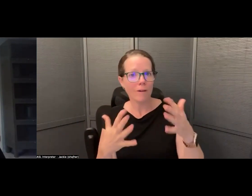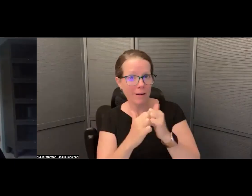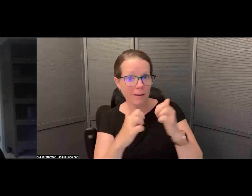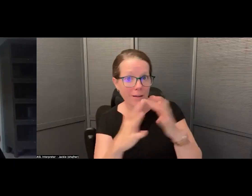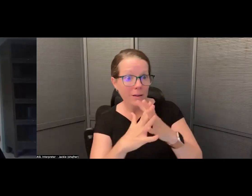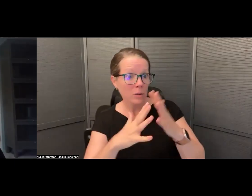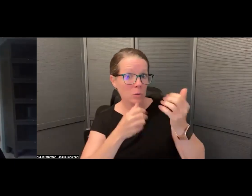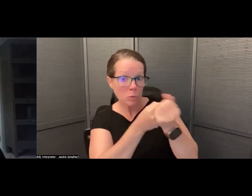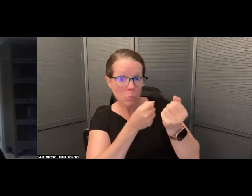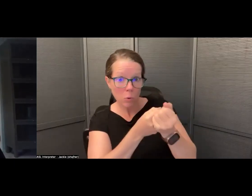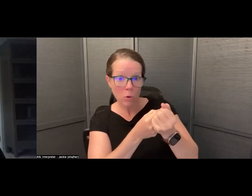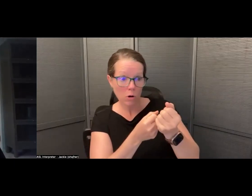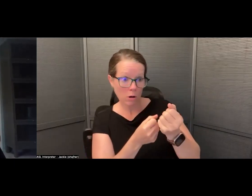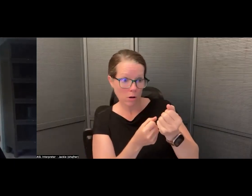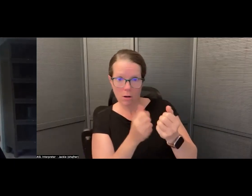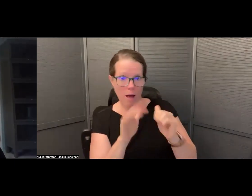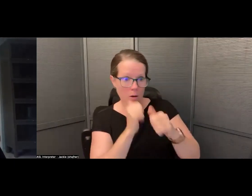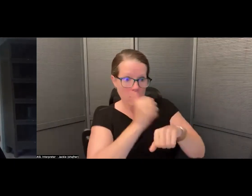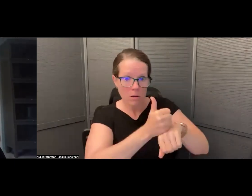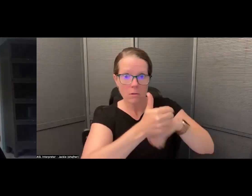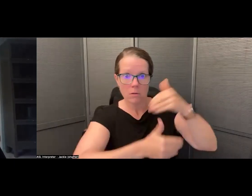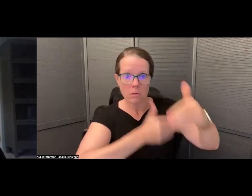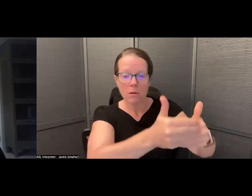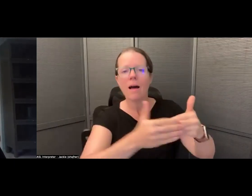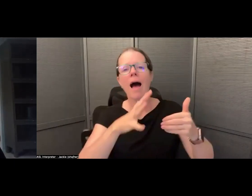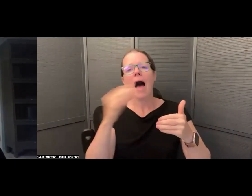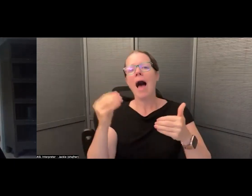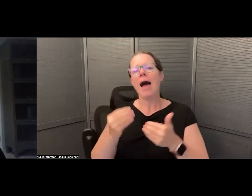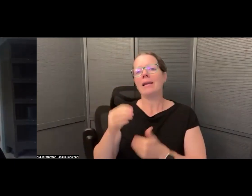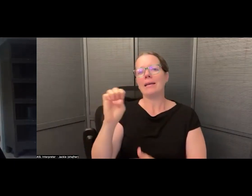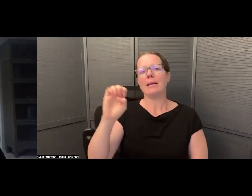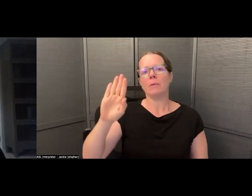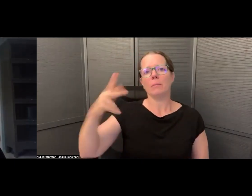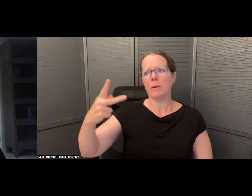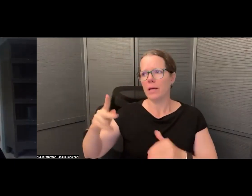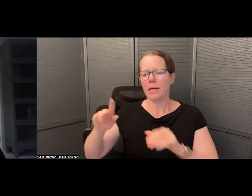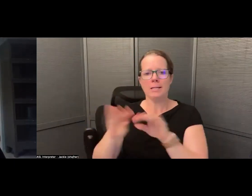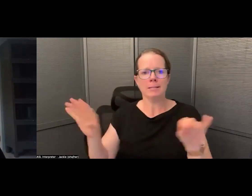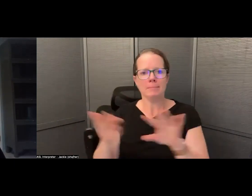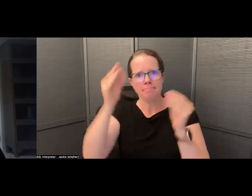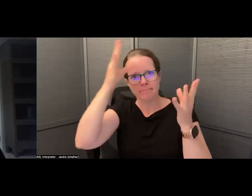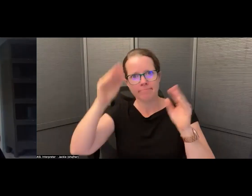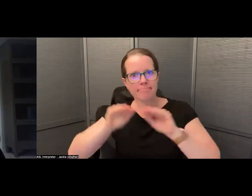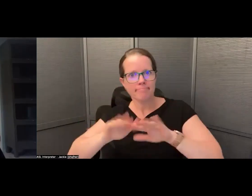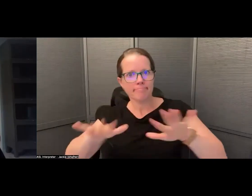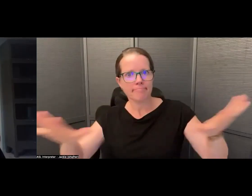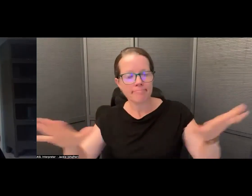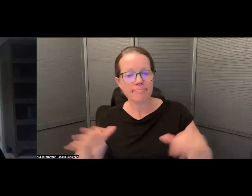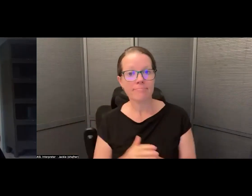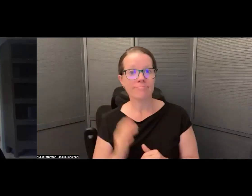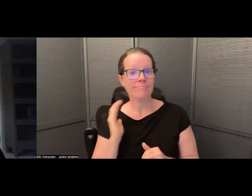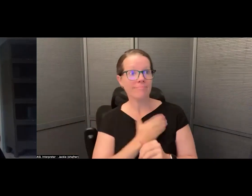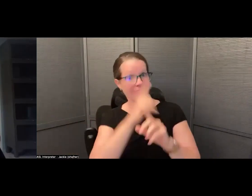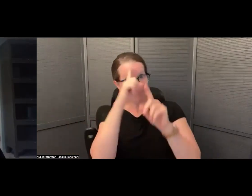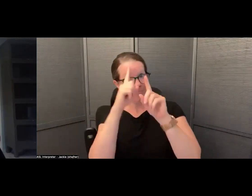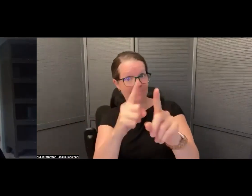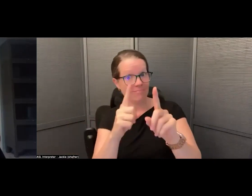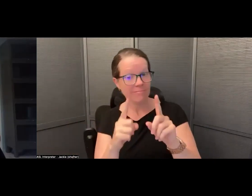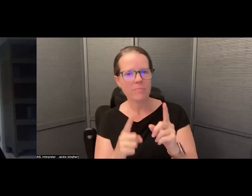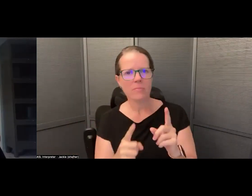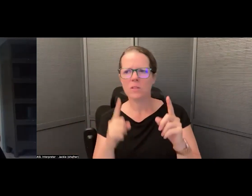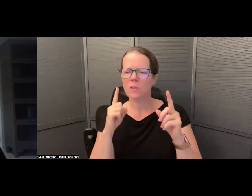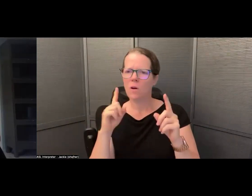and evidence-based practices. Our mission is to improve behavioral health systems and services and advance public